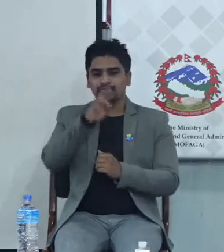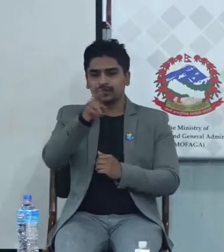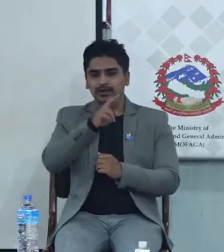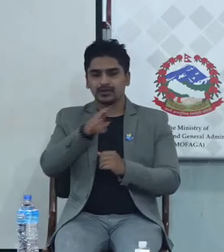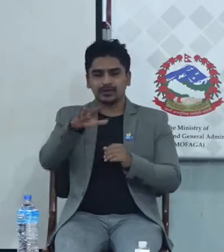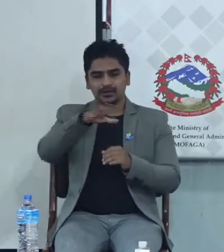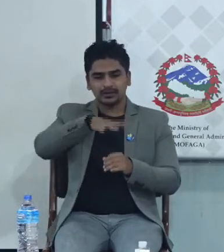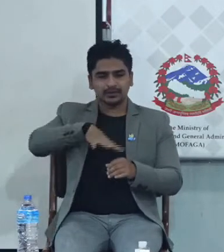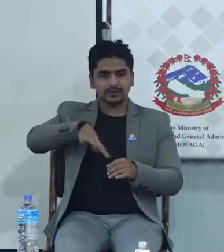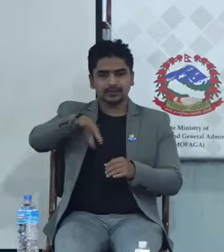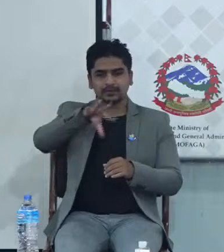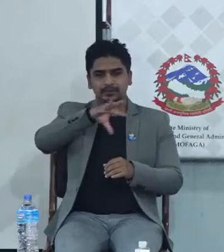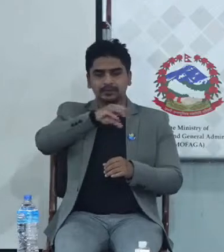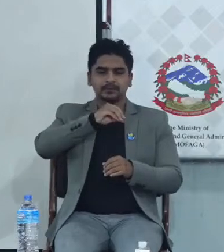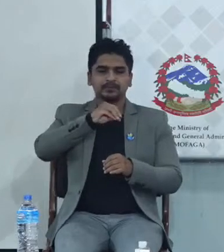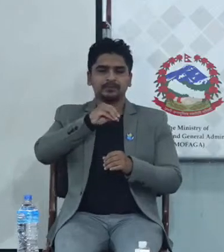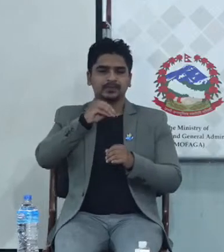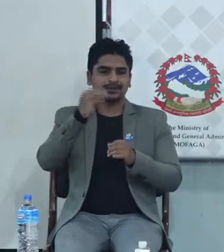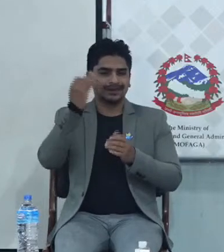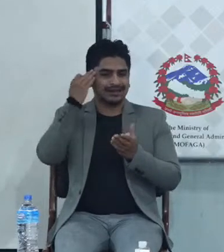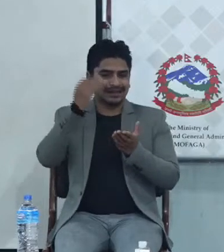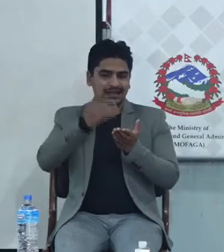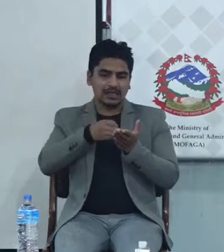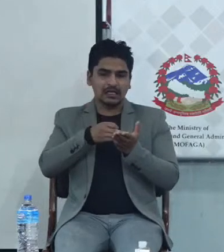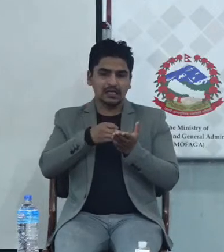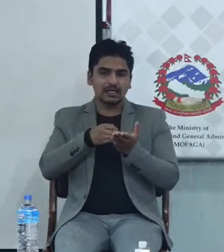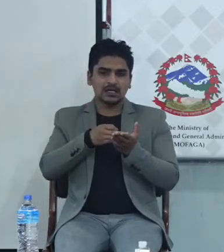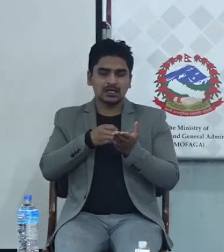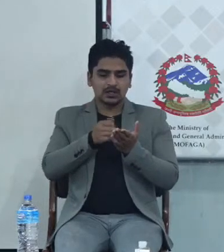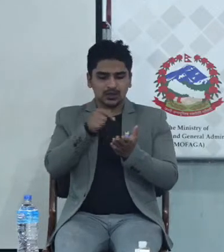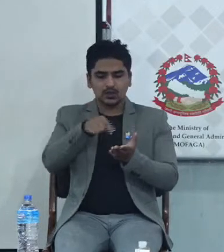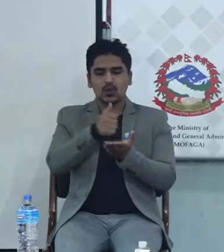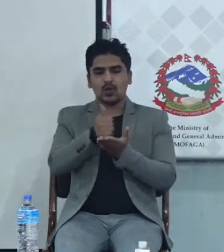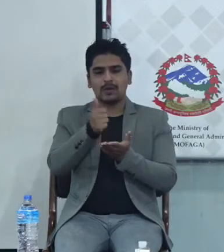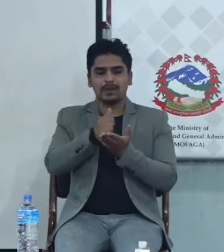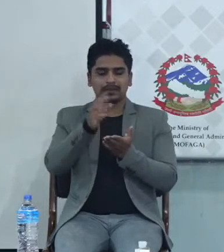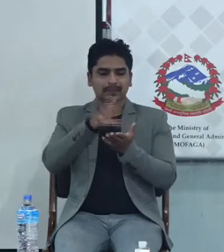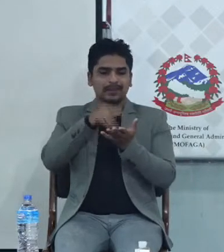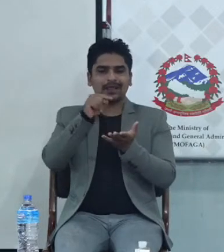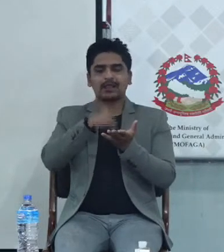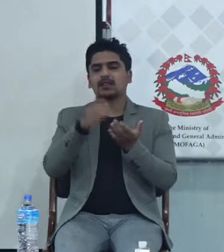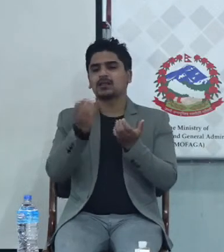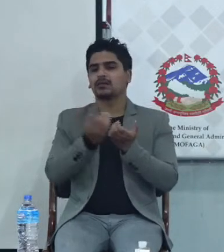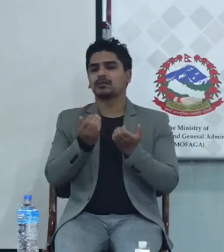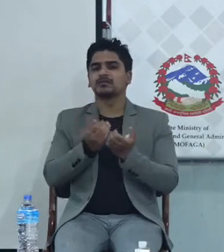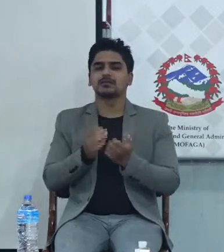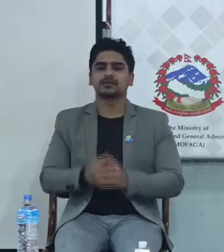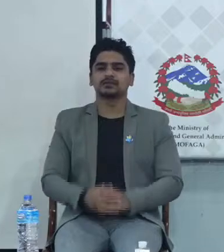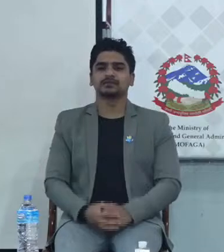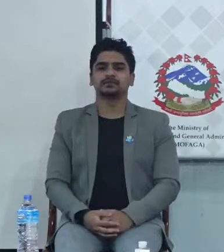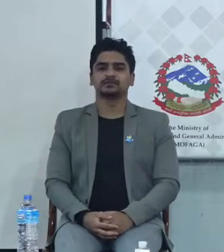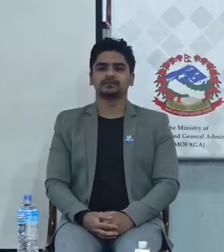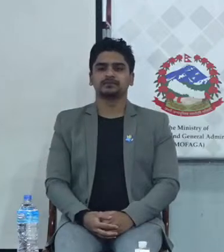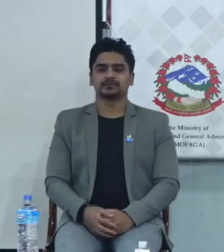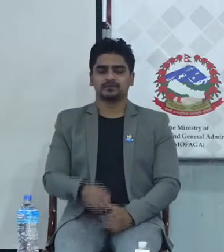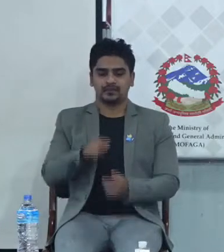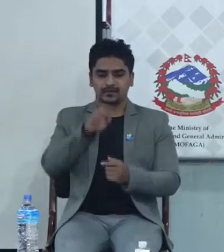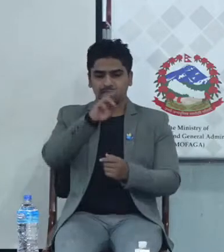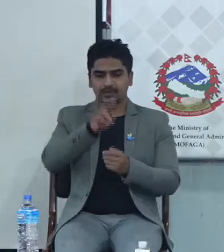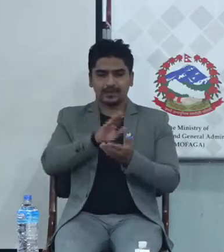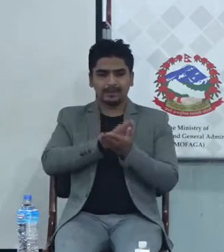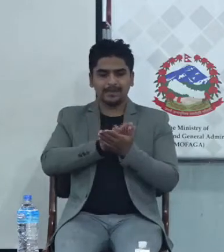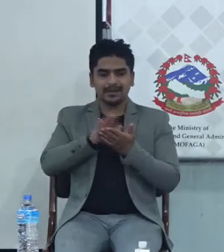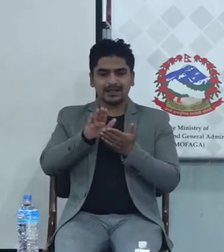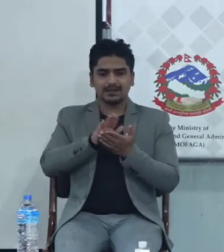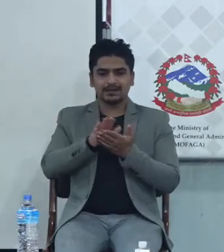your motivation into this practice. Slowly feel what you have been it's going on